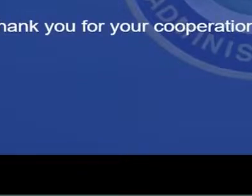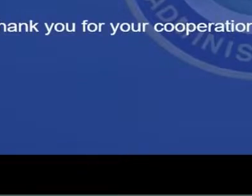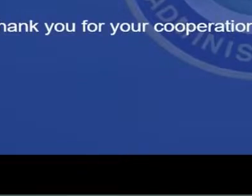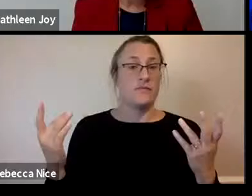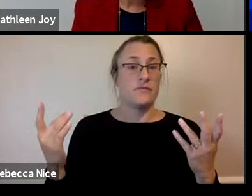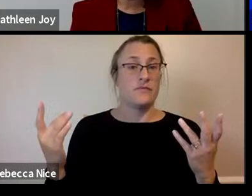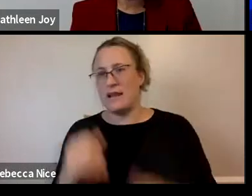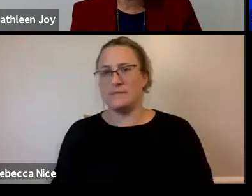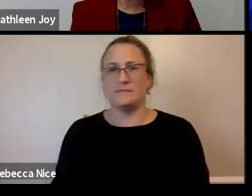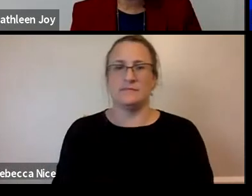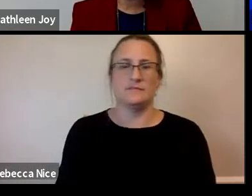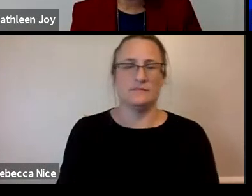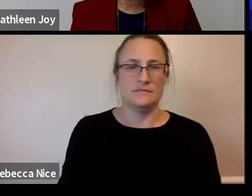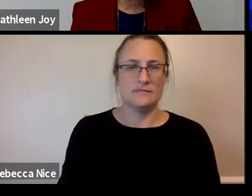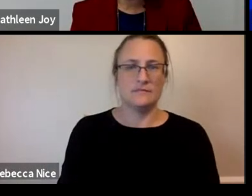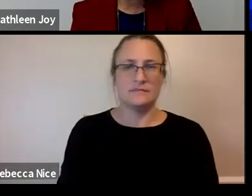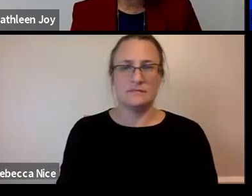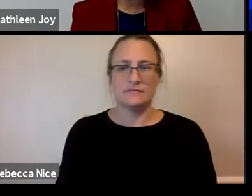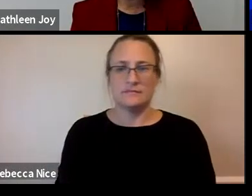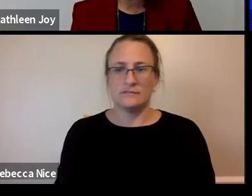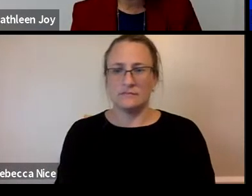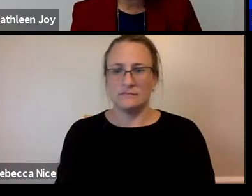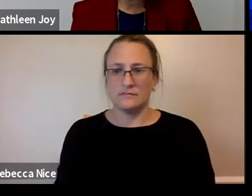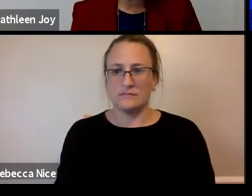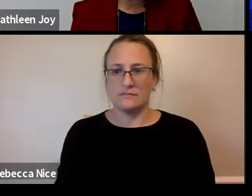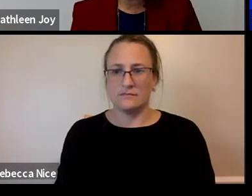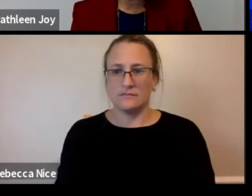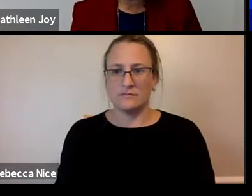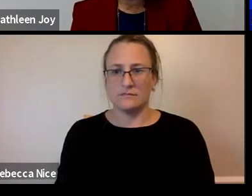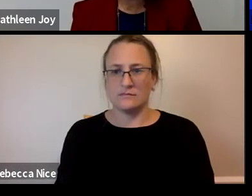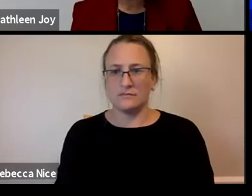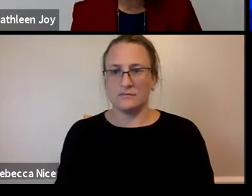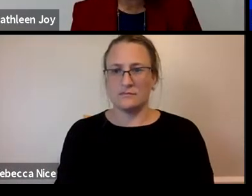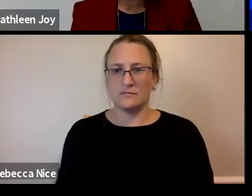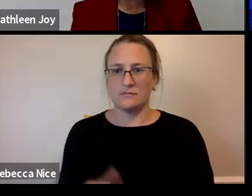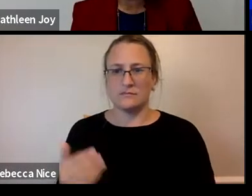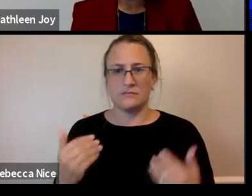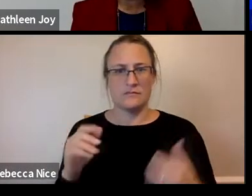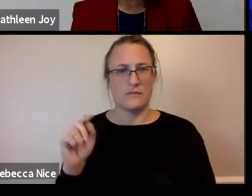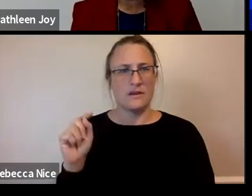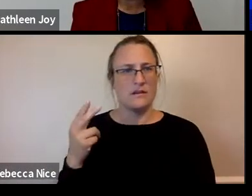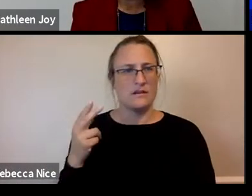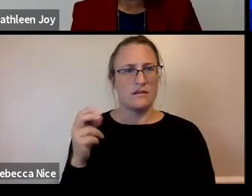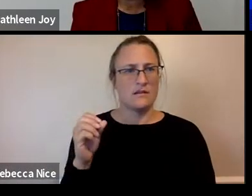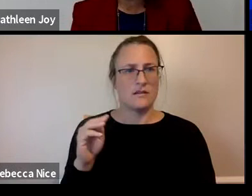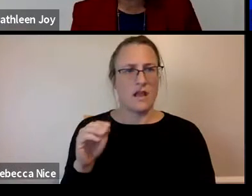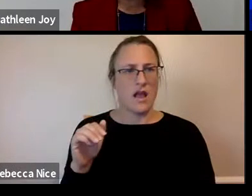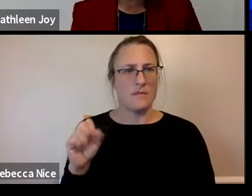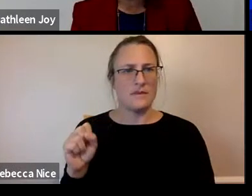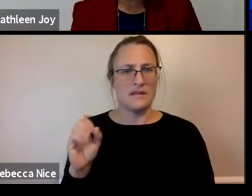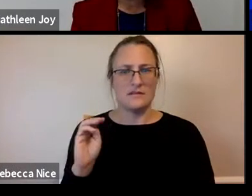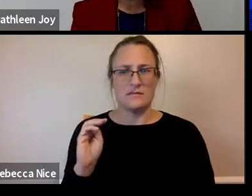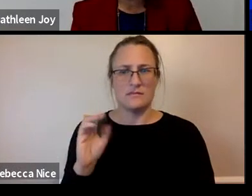Beryl. Mm-hmm. Do we have Thomas Mccain? Thomas Mccann, are you there?